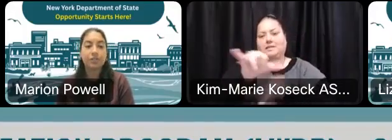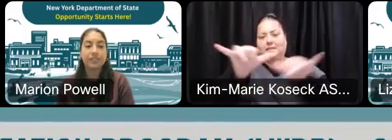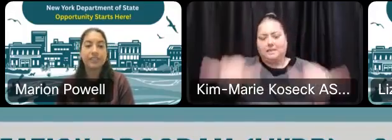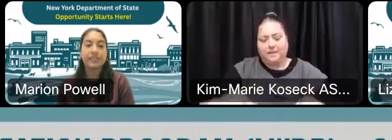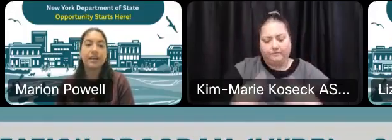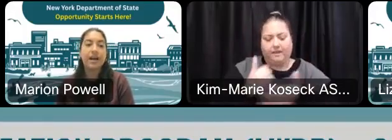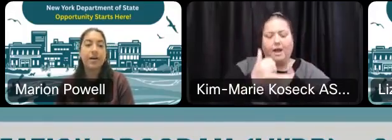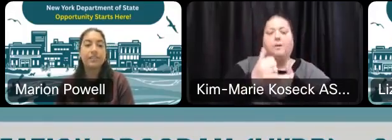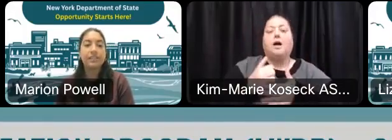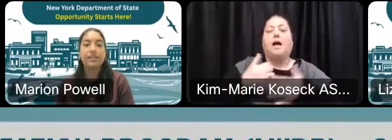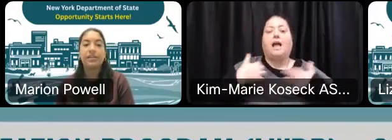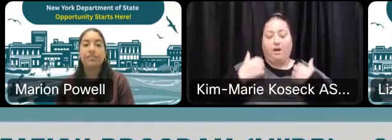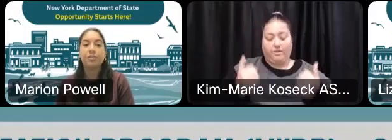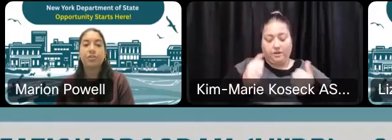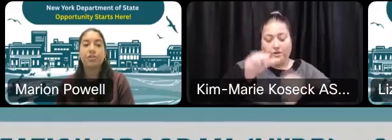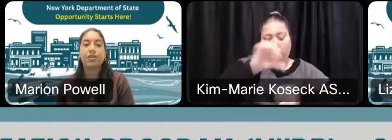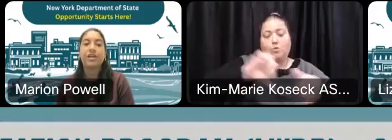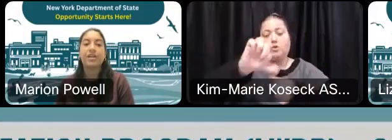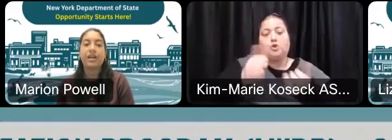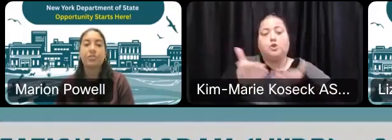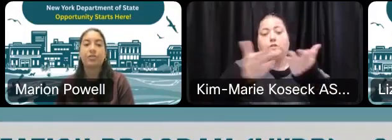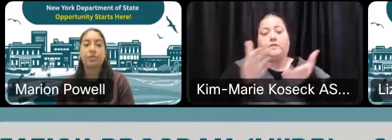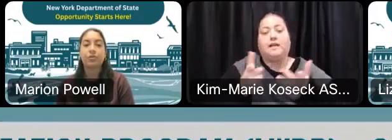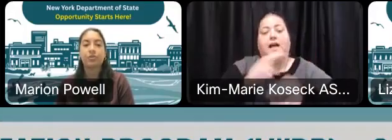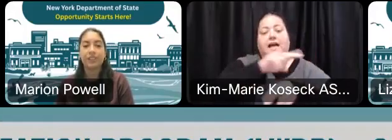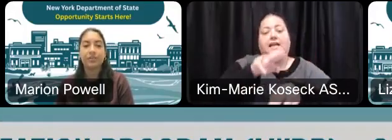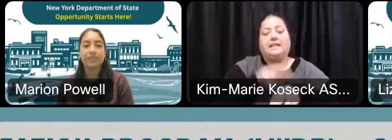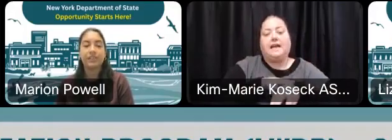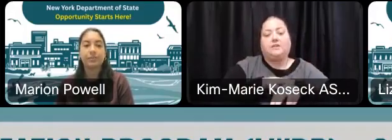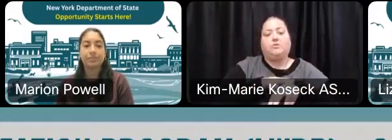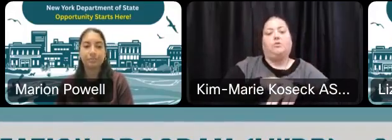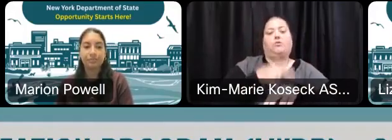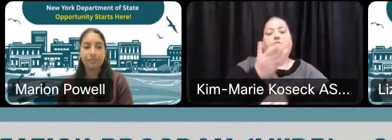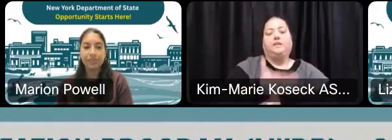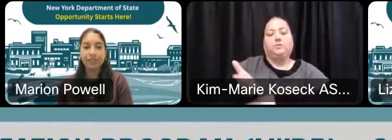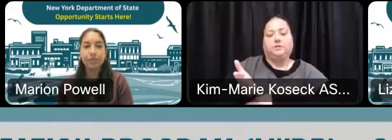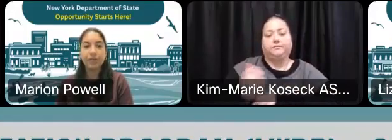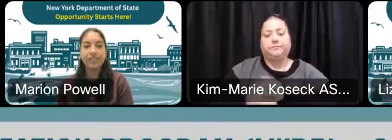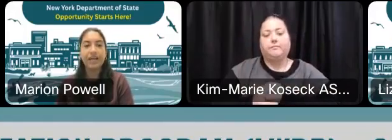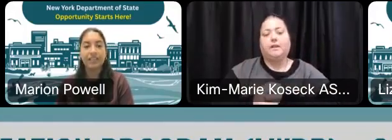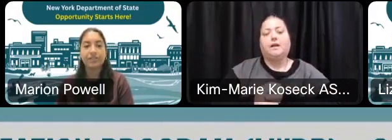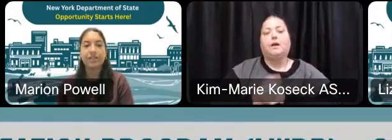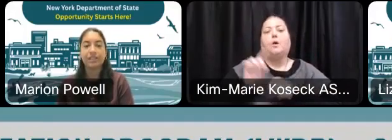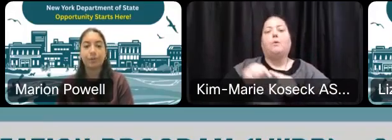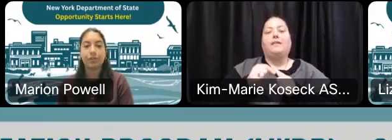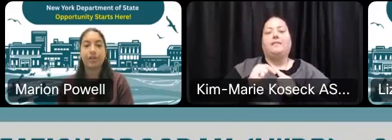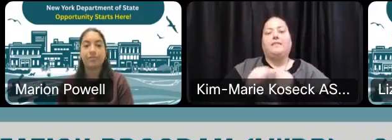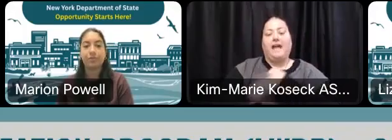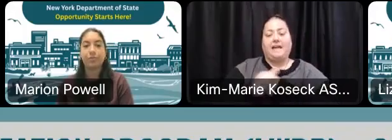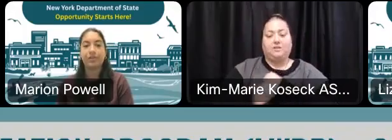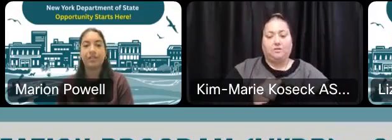social services, housing, infrastructure, and natural and cultural resources. So once the hazard, exposure,